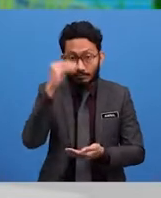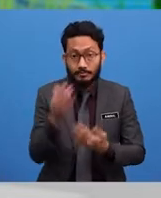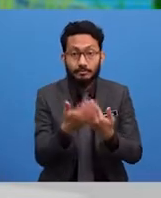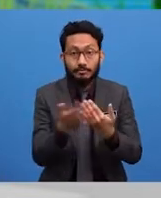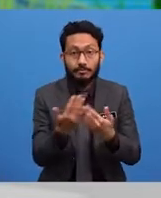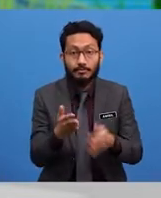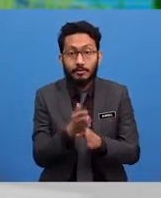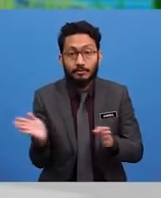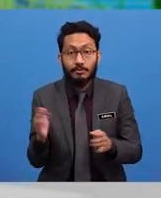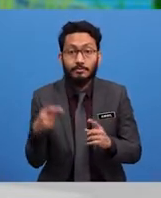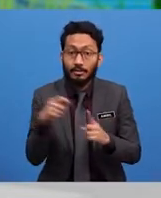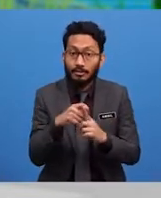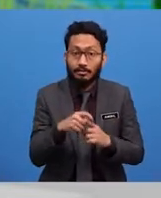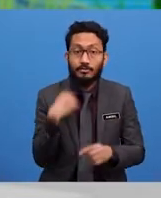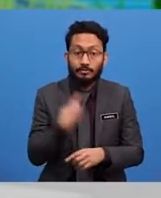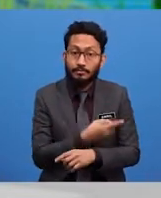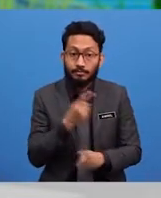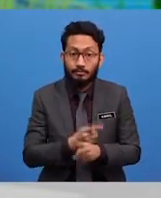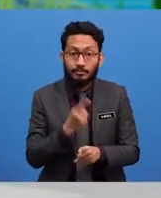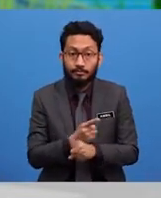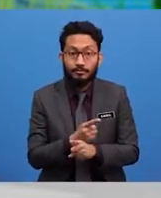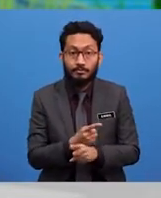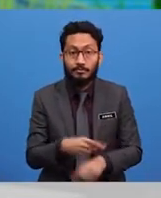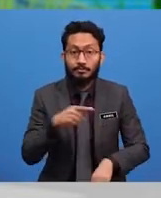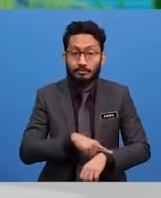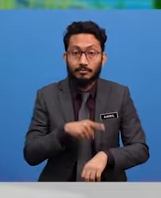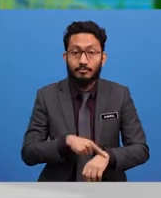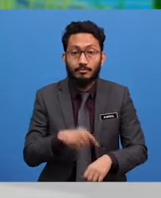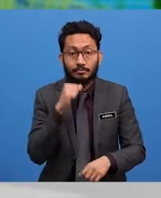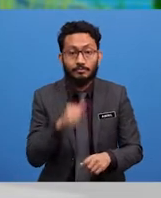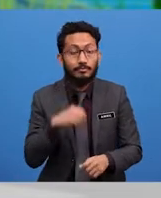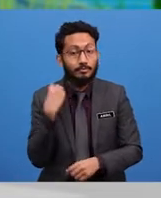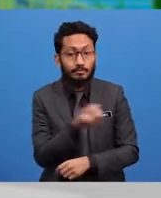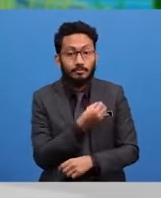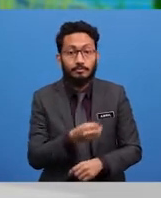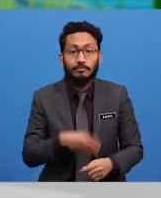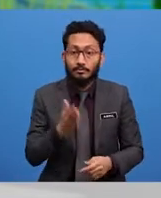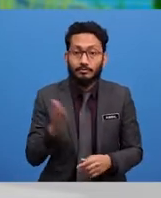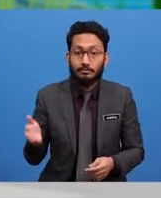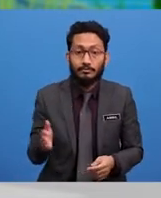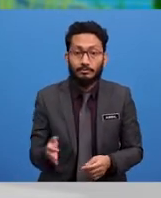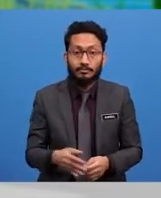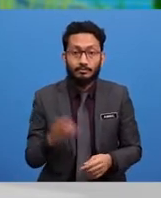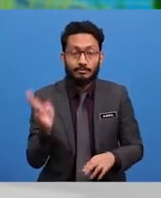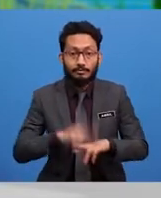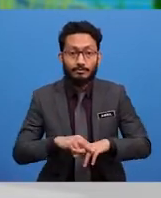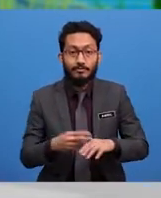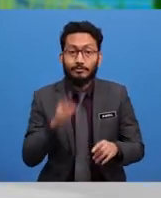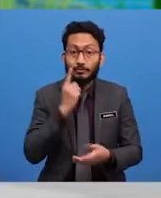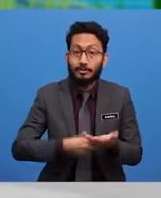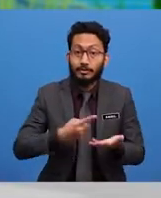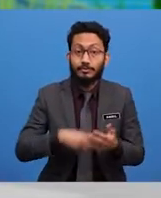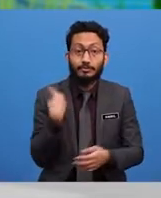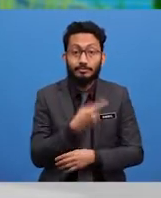fun learning about simple past tense with us, right? Since time is not on our